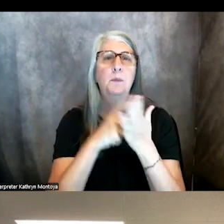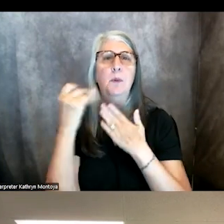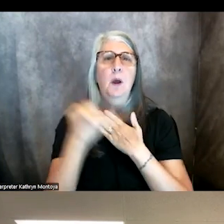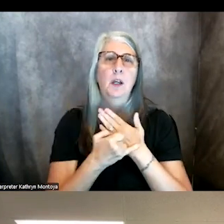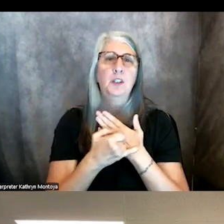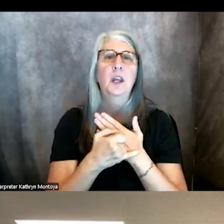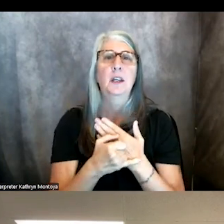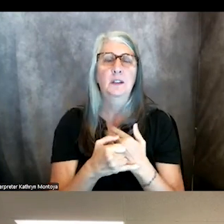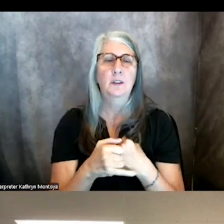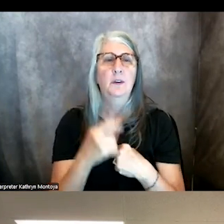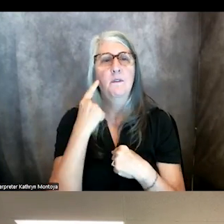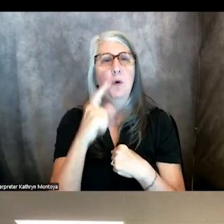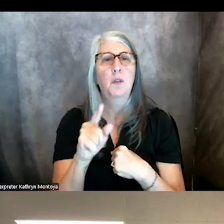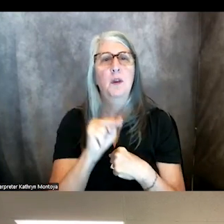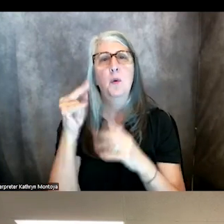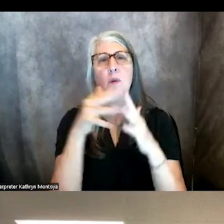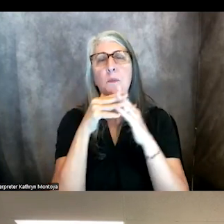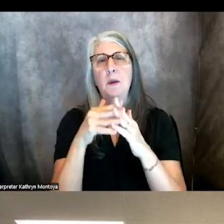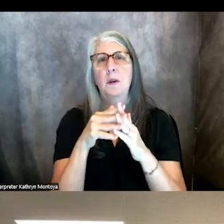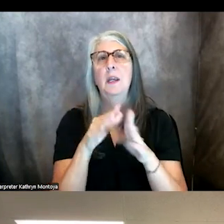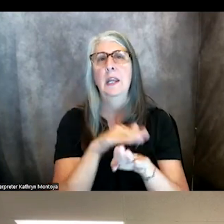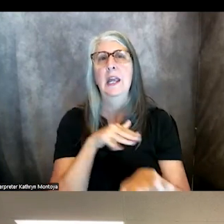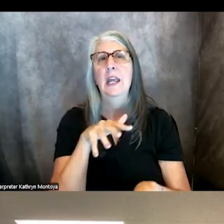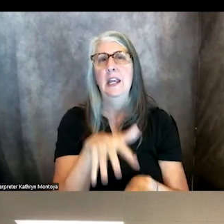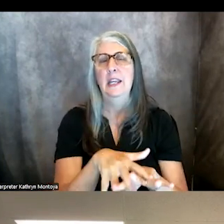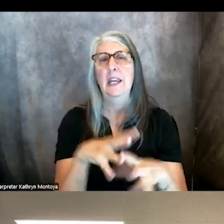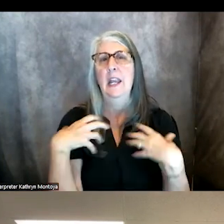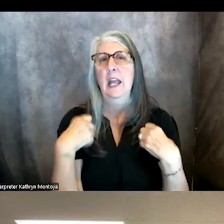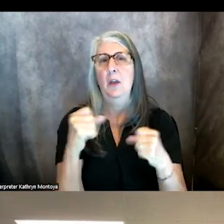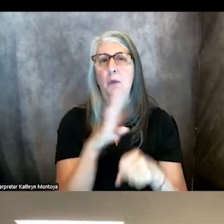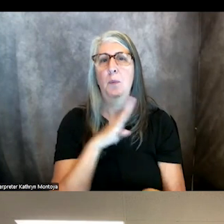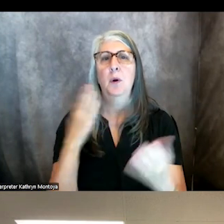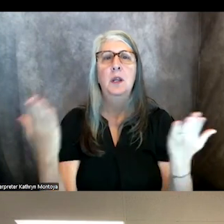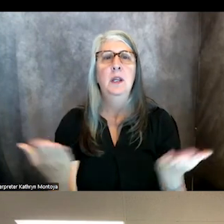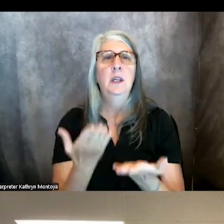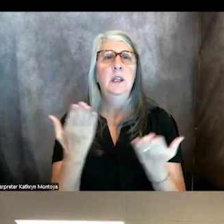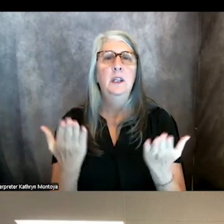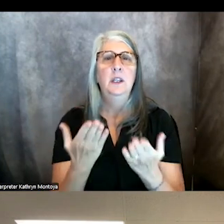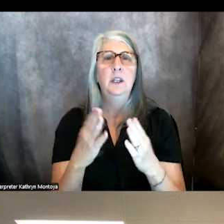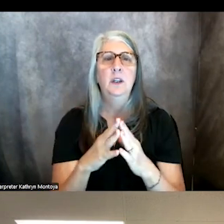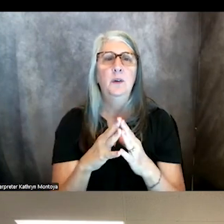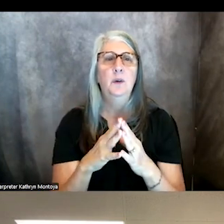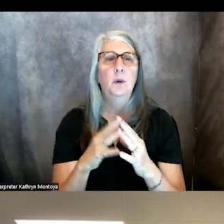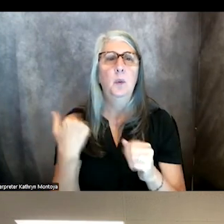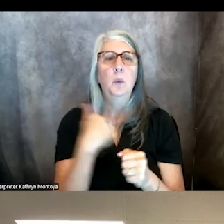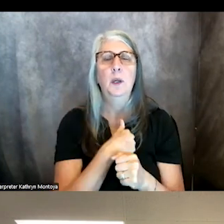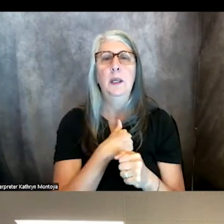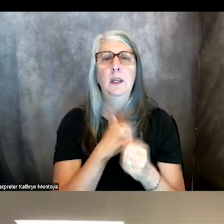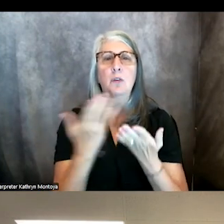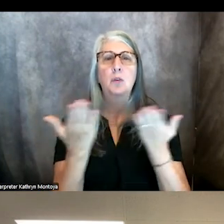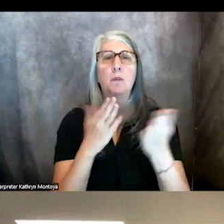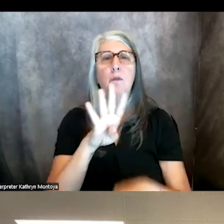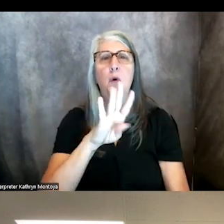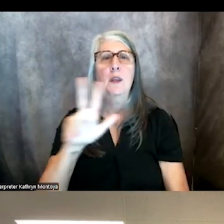Board. Here at NPAIHB, we serve the 43 federally recognized tribes in the states